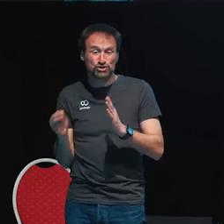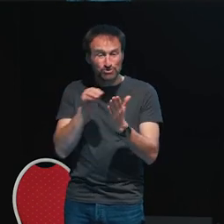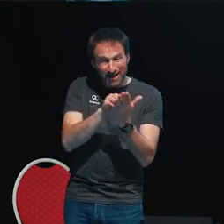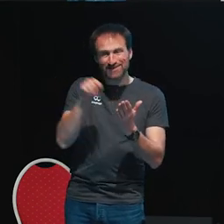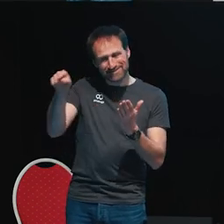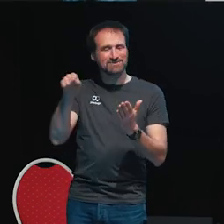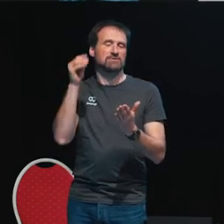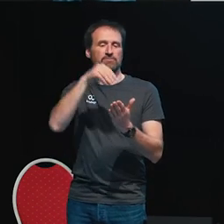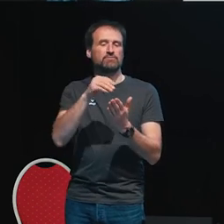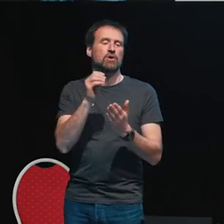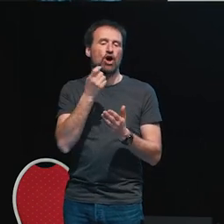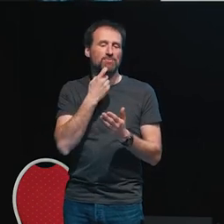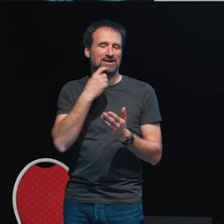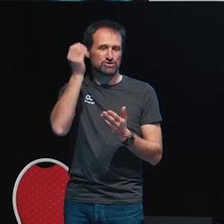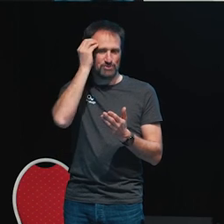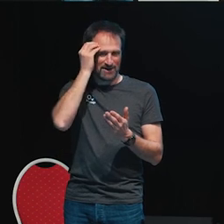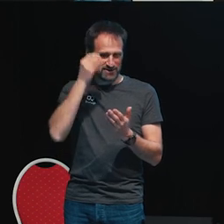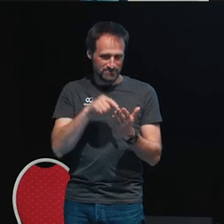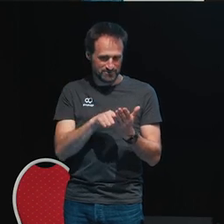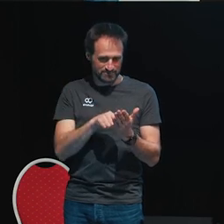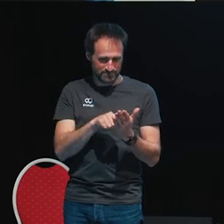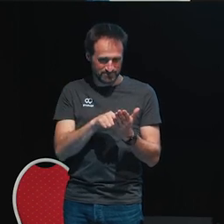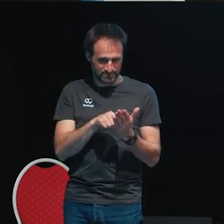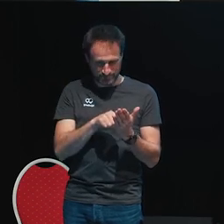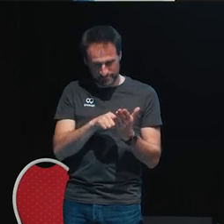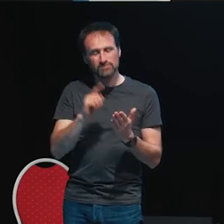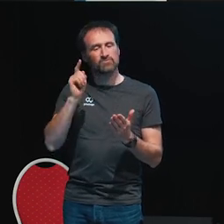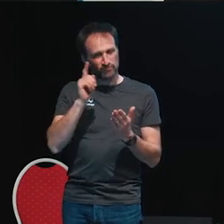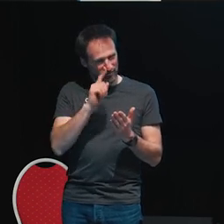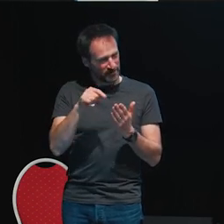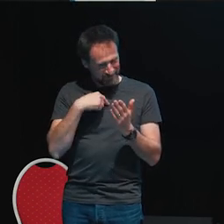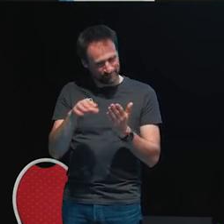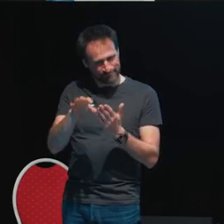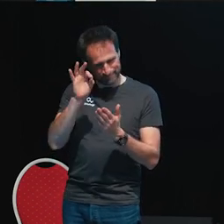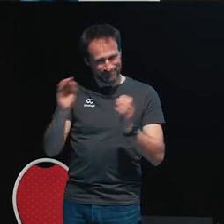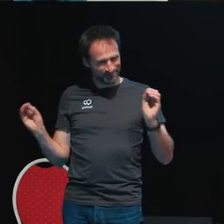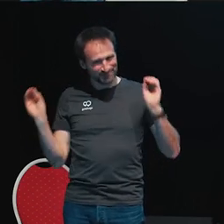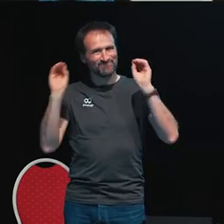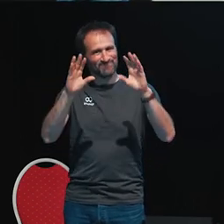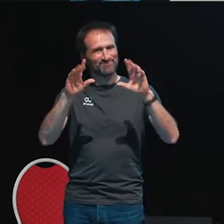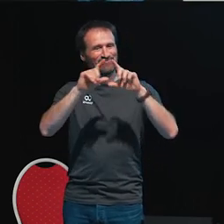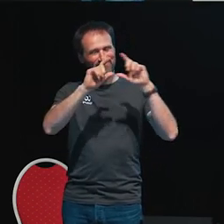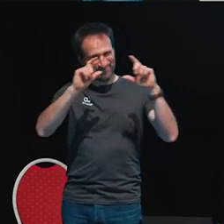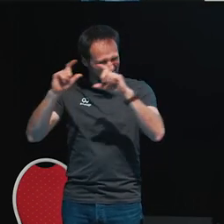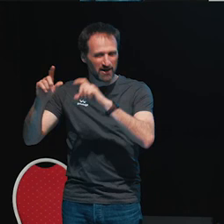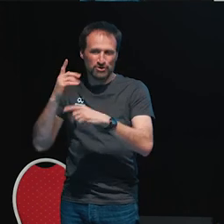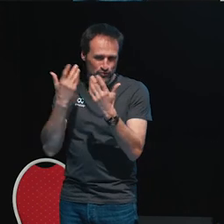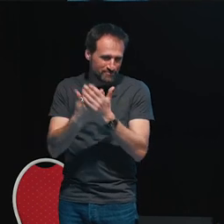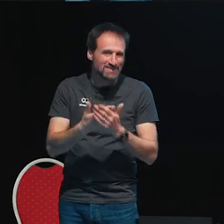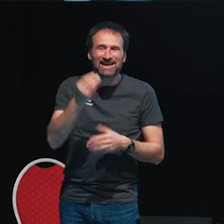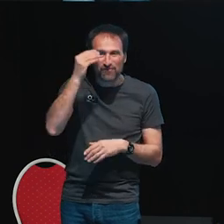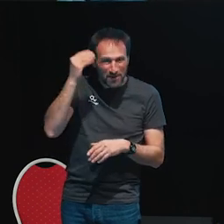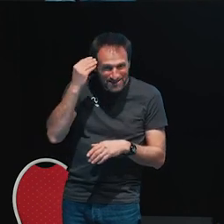And we're going to use it later. So if we depicted this, it might look like this information that we need about a